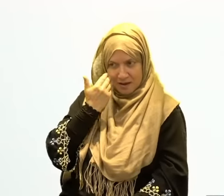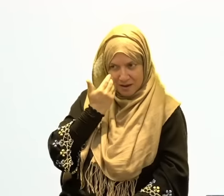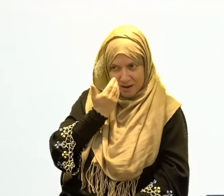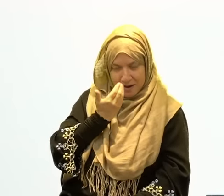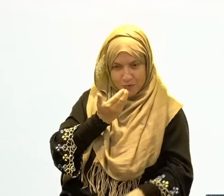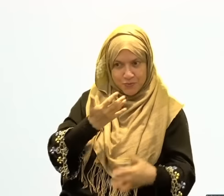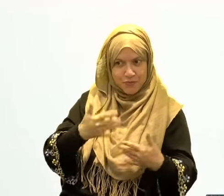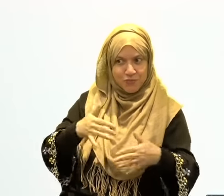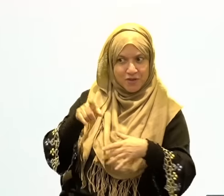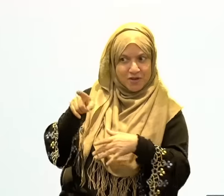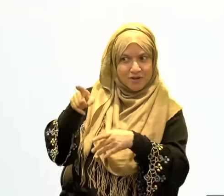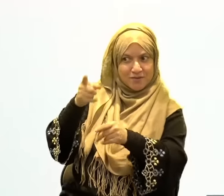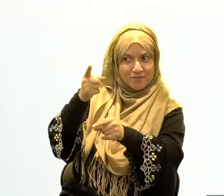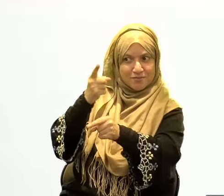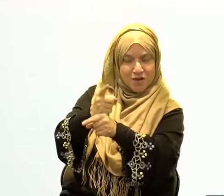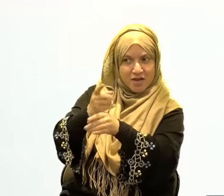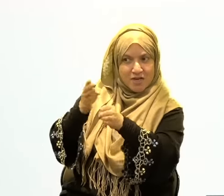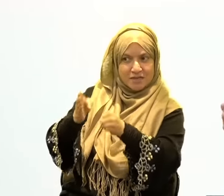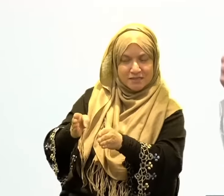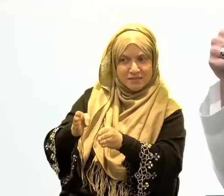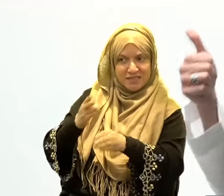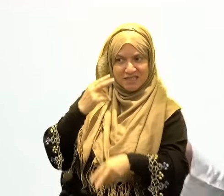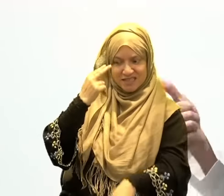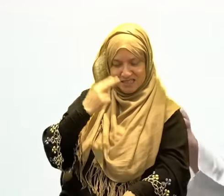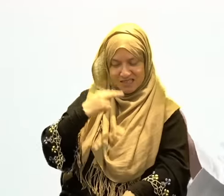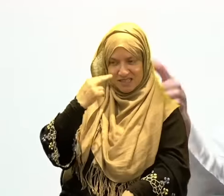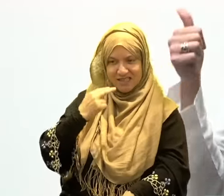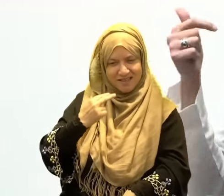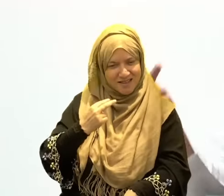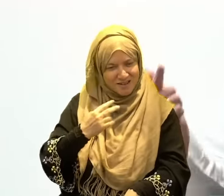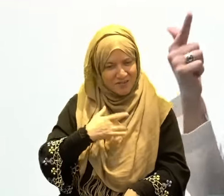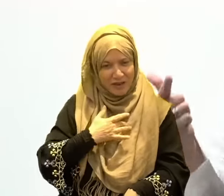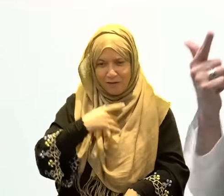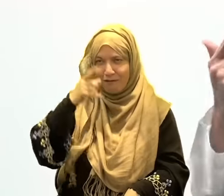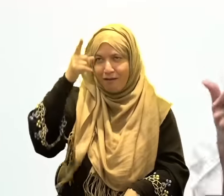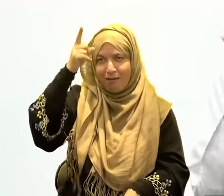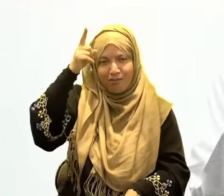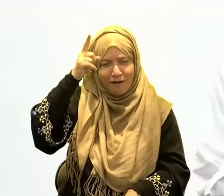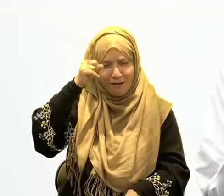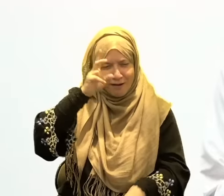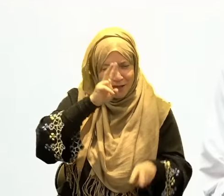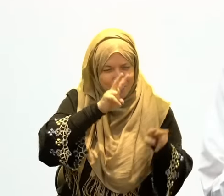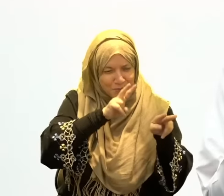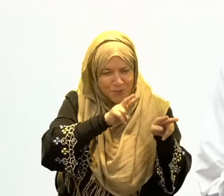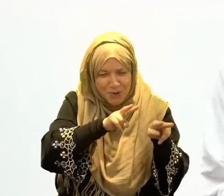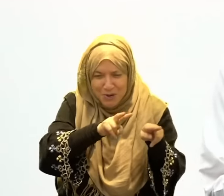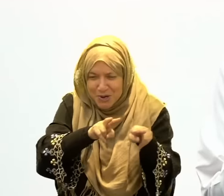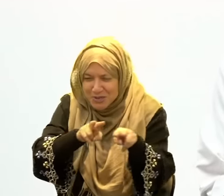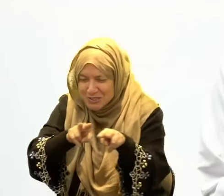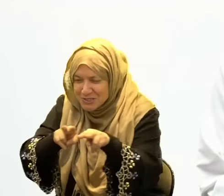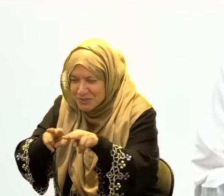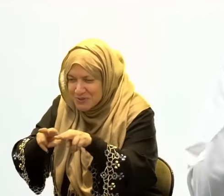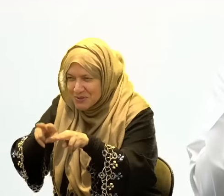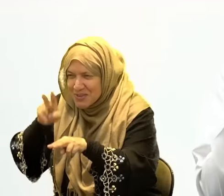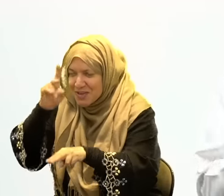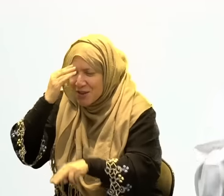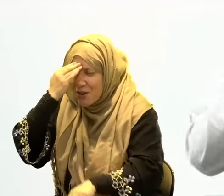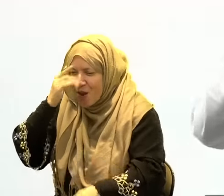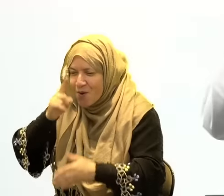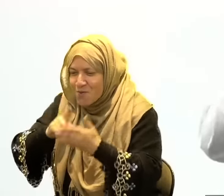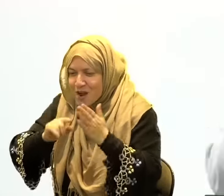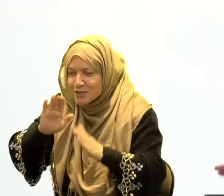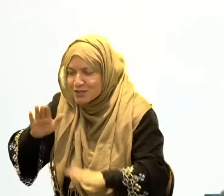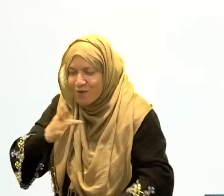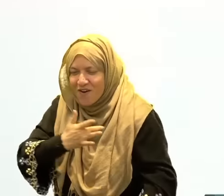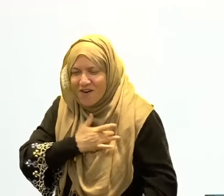the scholars mentioned, there is no greater protection and there is no greater motivation in the life of a believer than